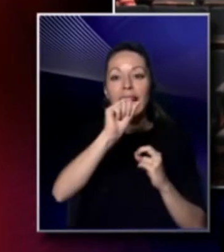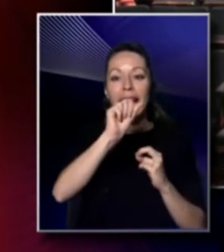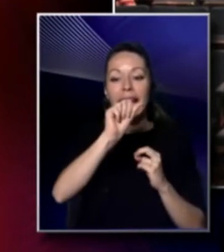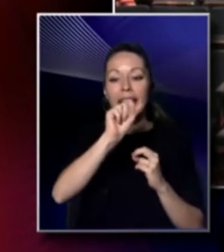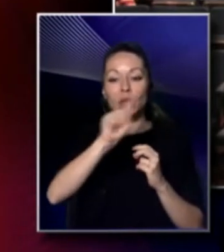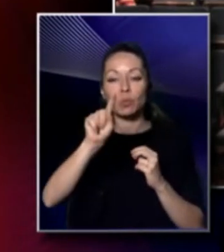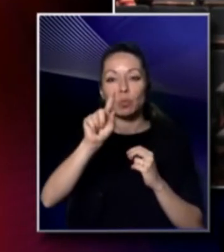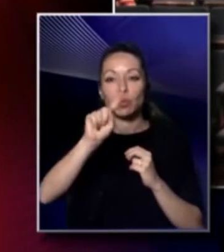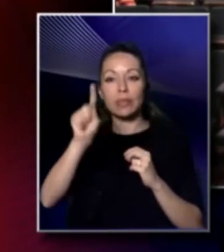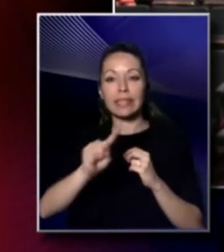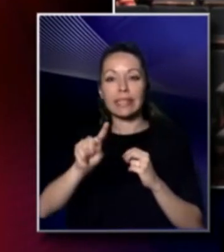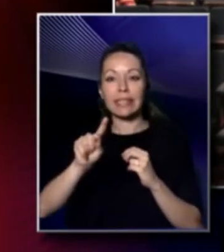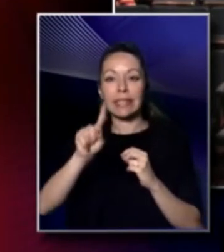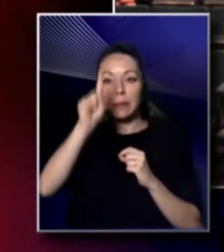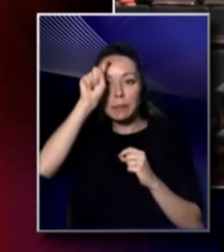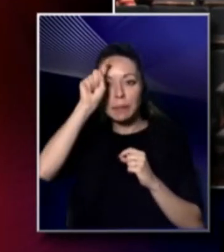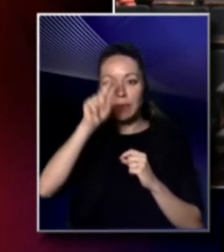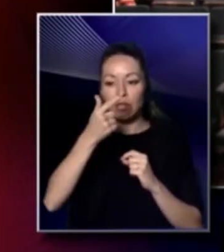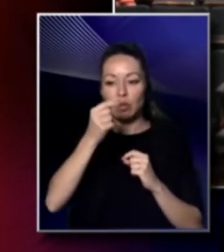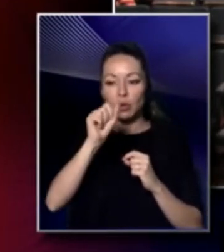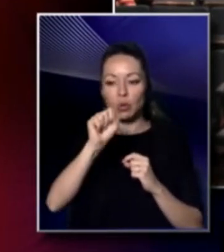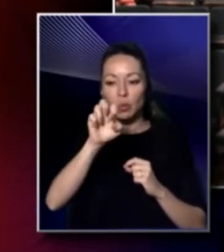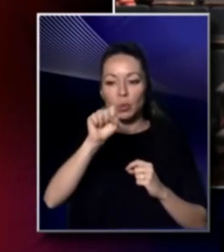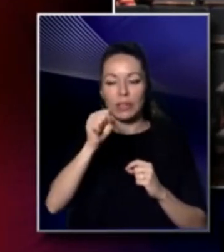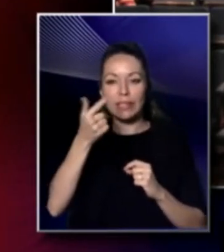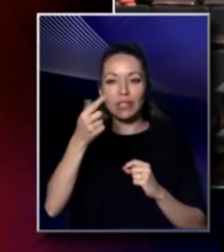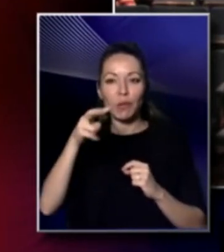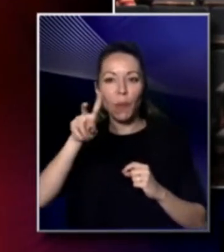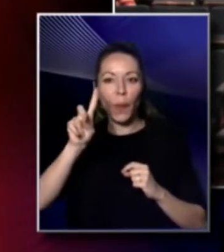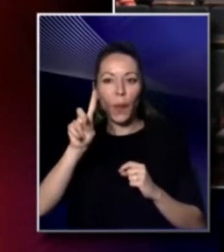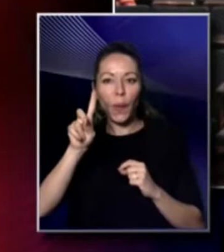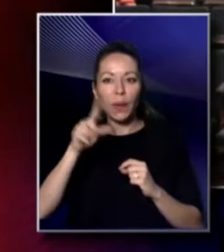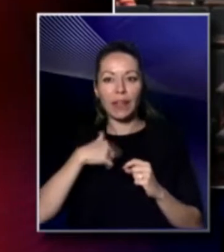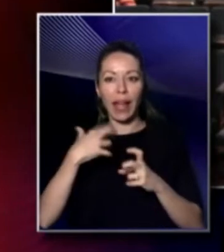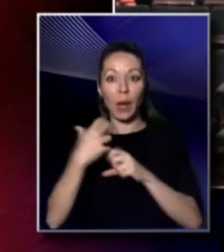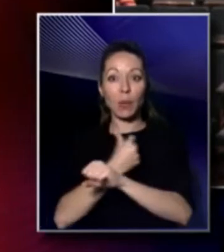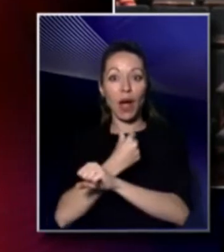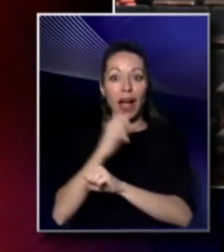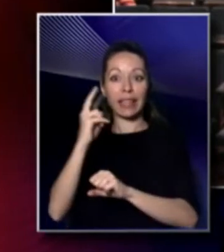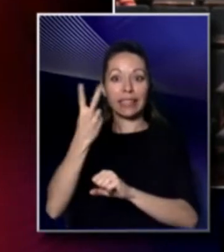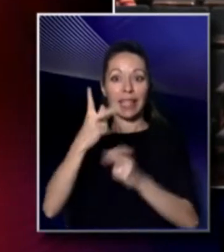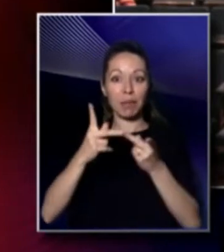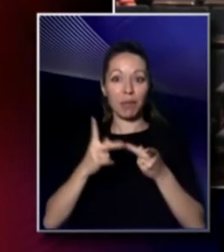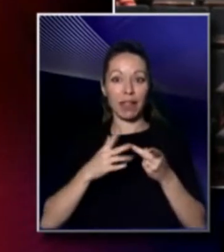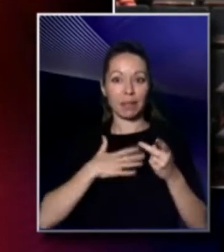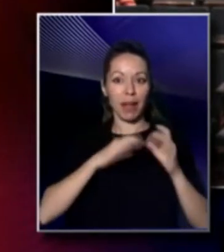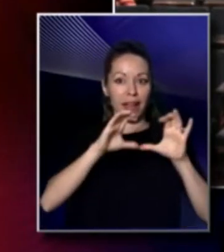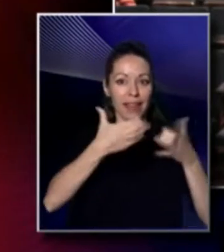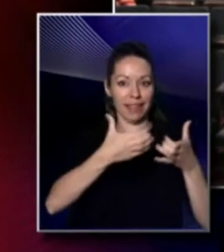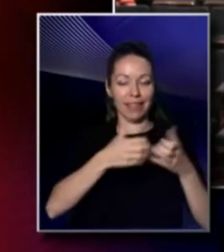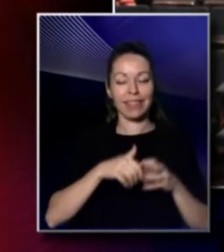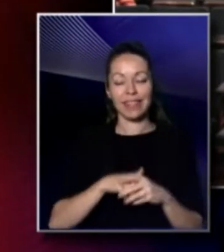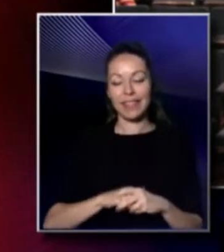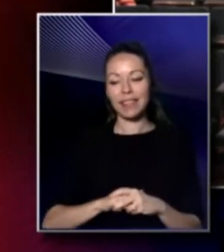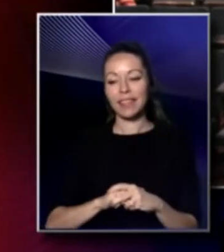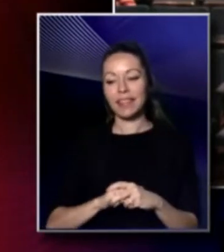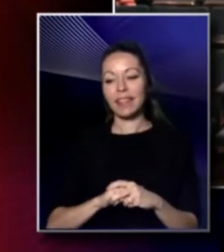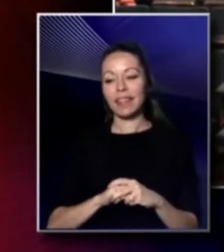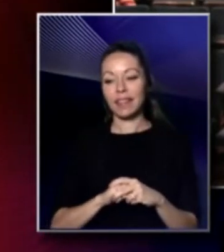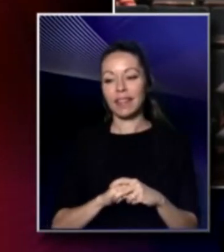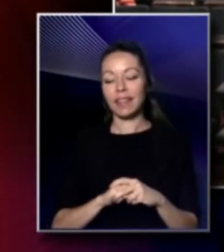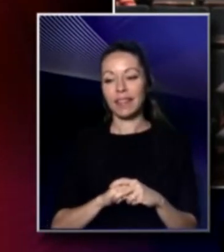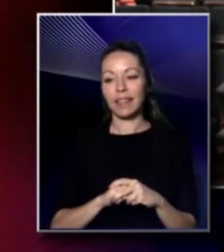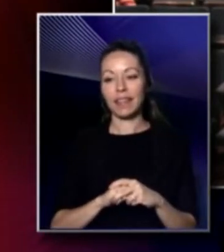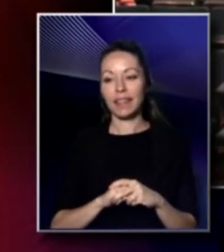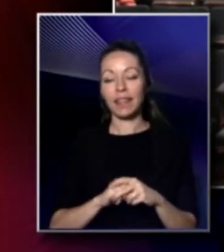The Goose's Gold. I won second place in my category and got